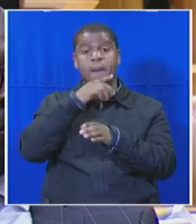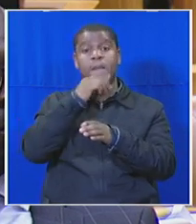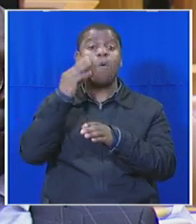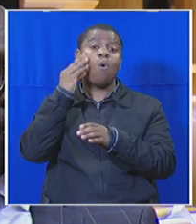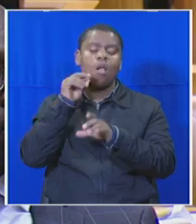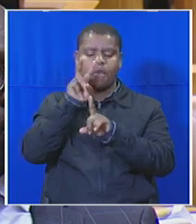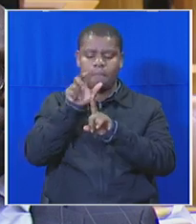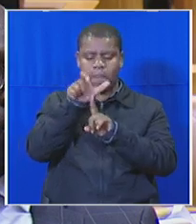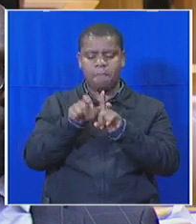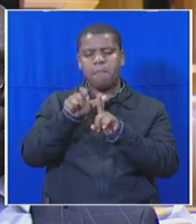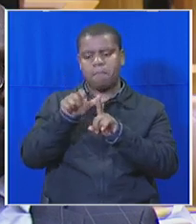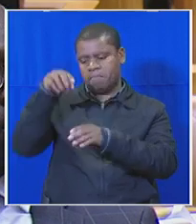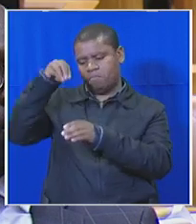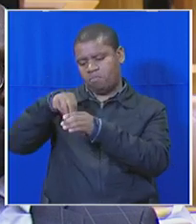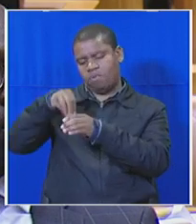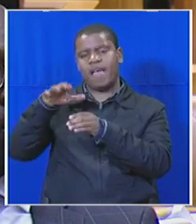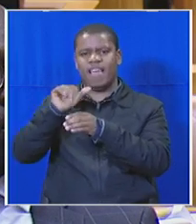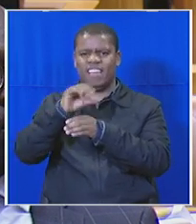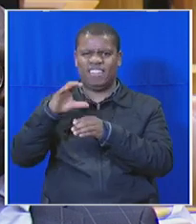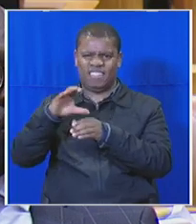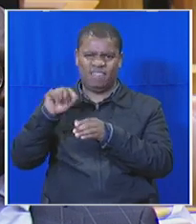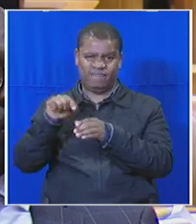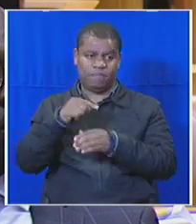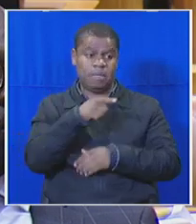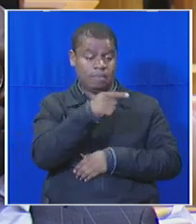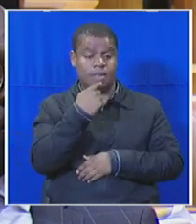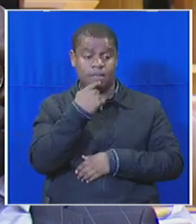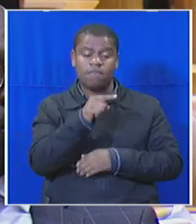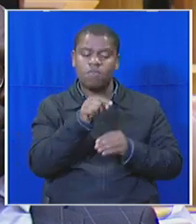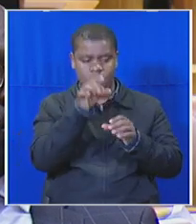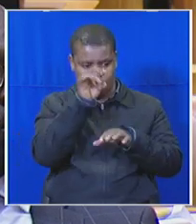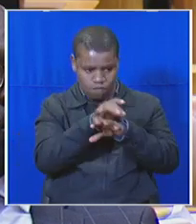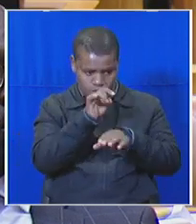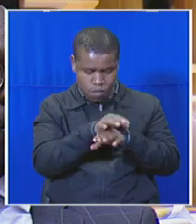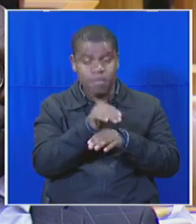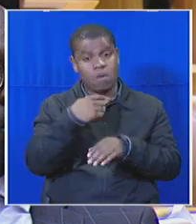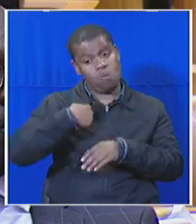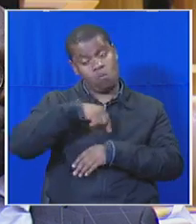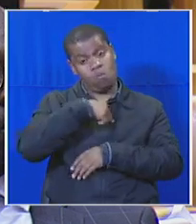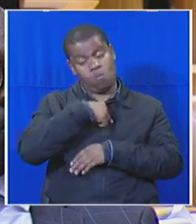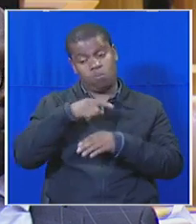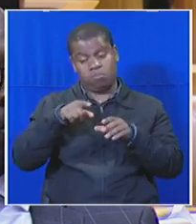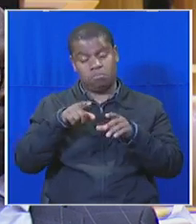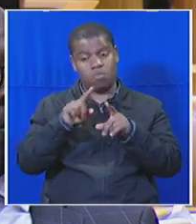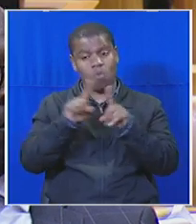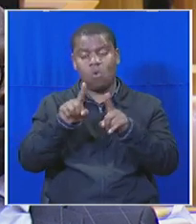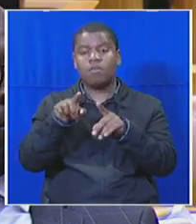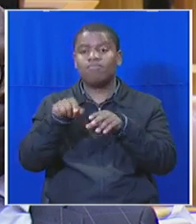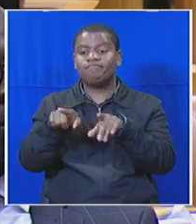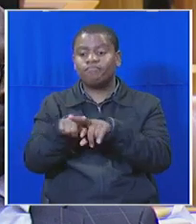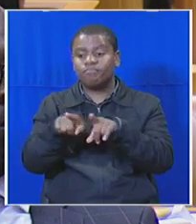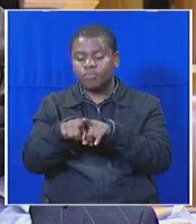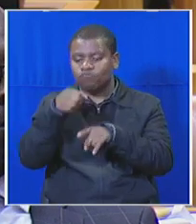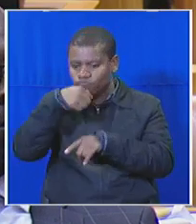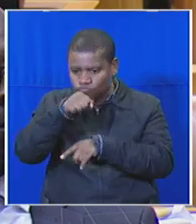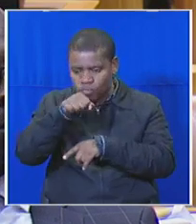tata ningafani nehagu. Ihagu xa ihamba ijonga phansi apha